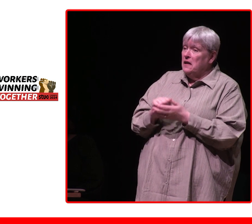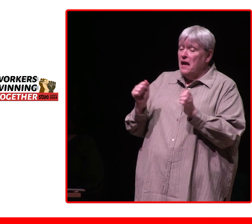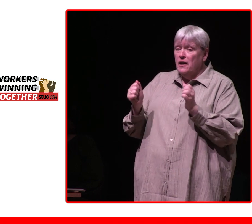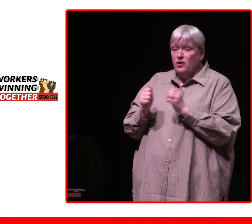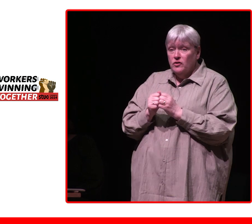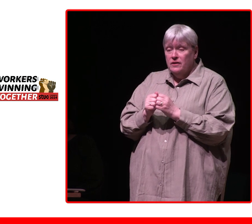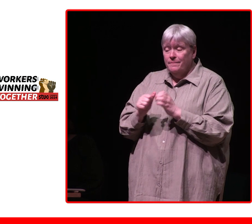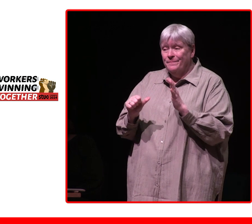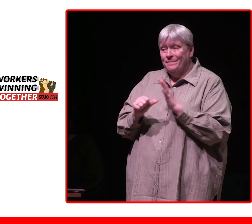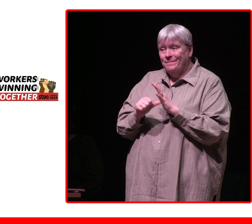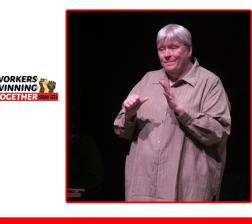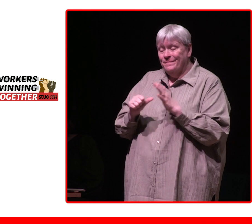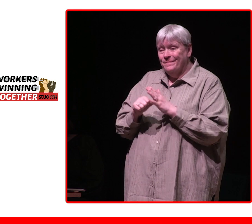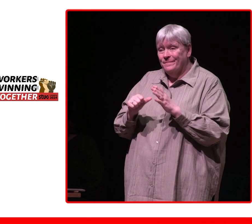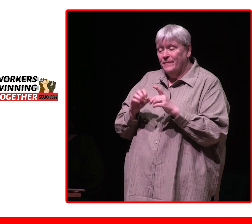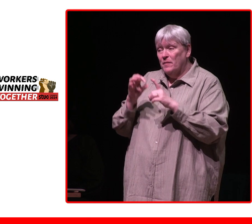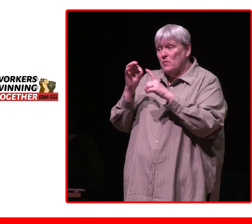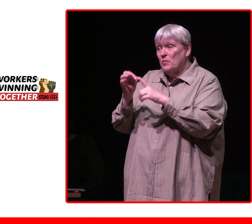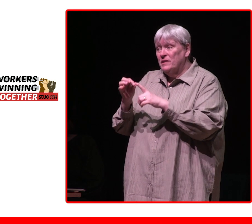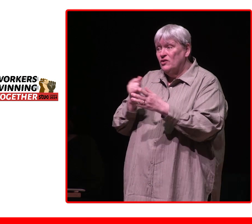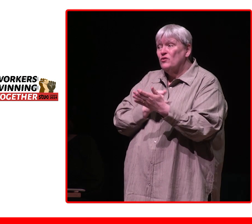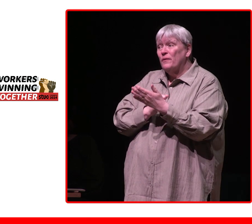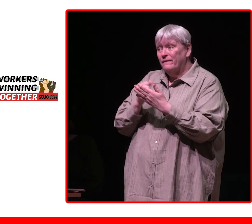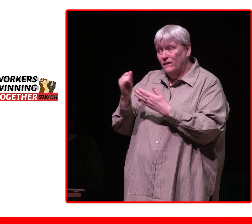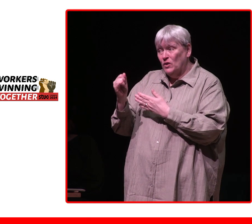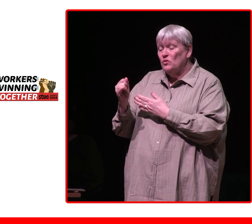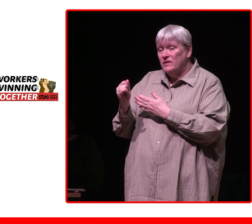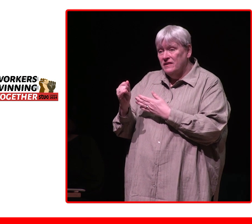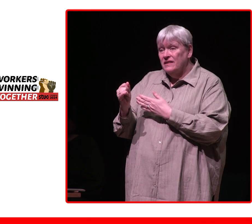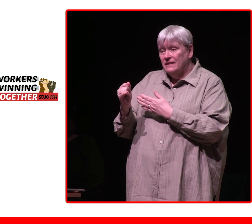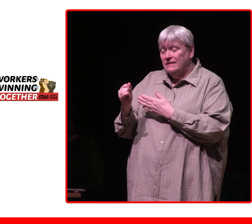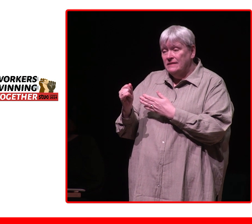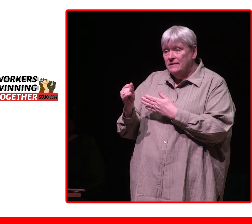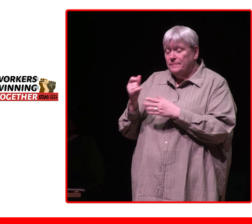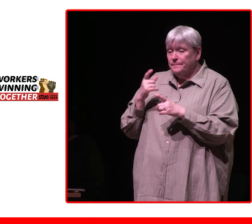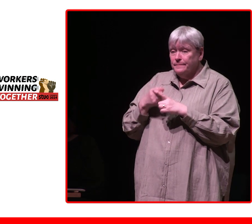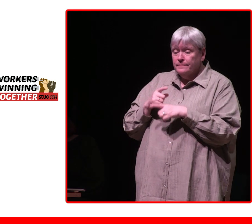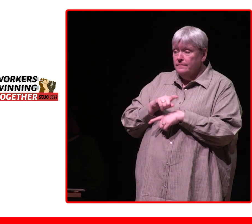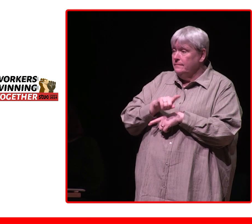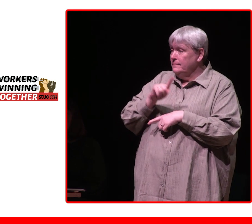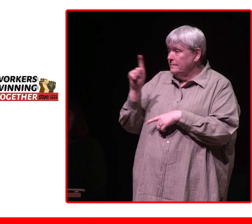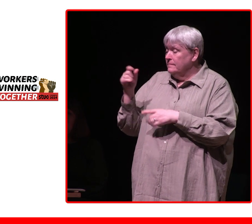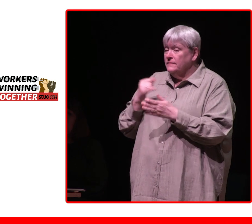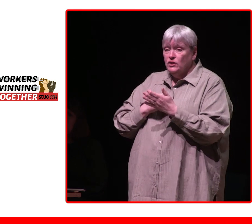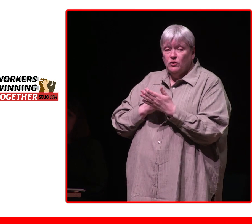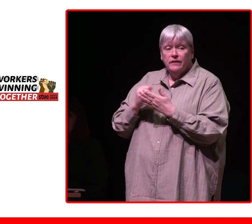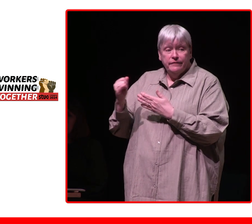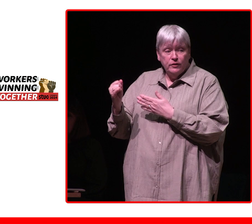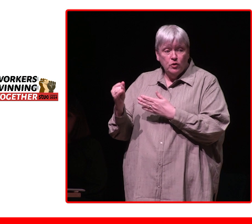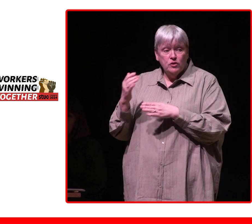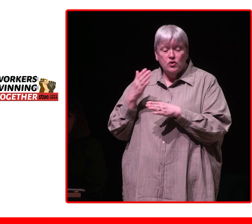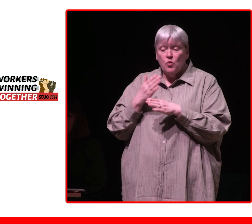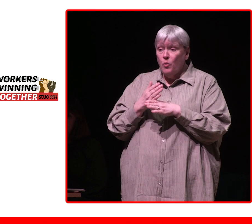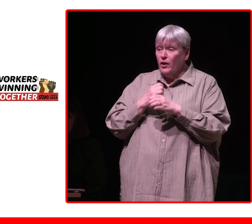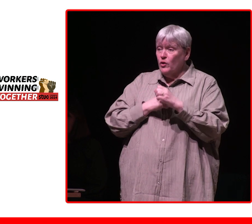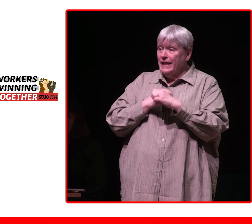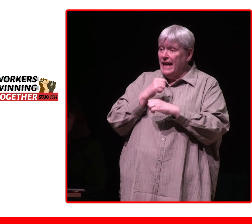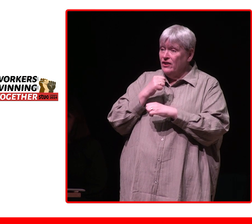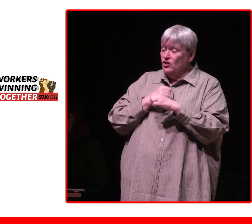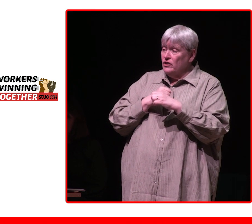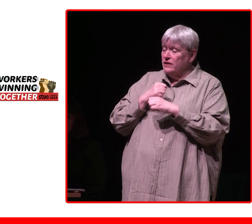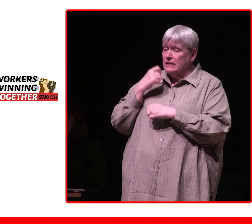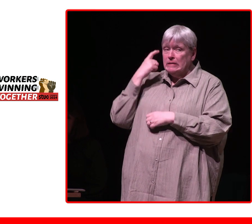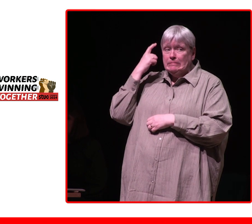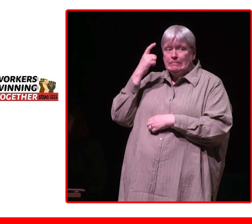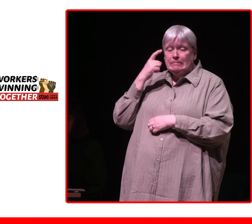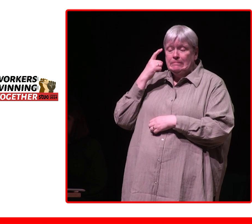difficult proposition to refuse an instruction." And immediately after he refused to work on the engines, he wondered